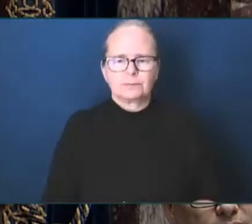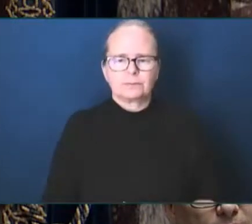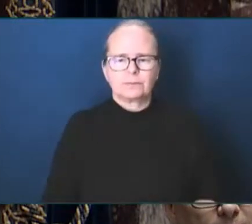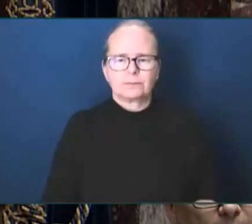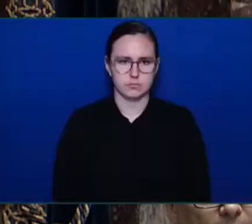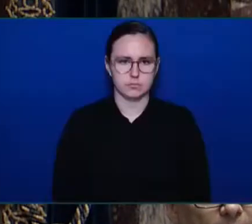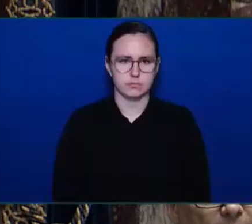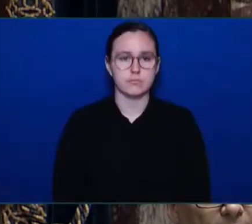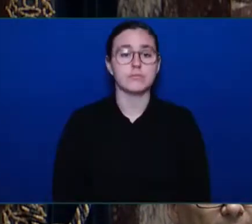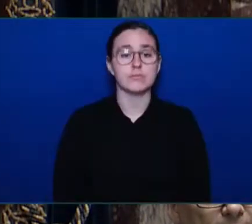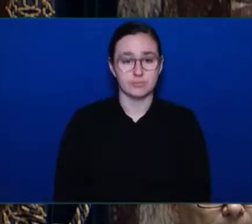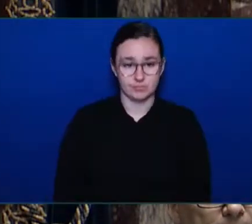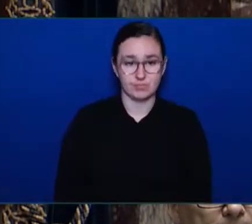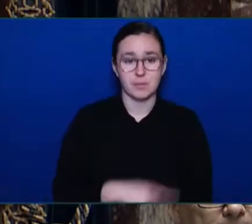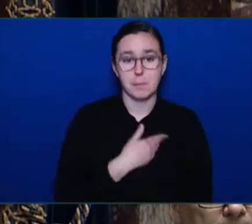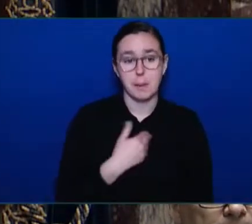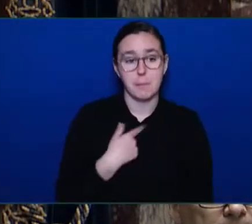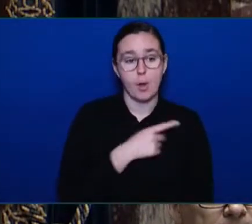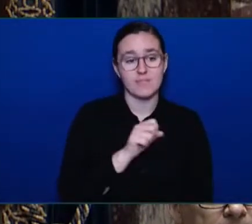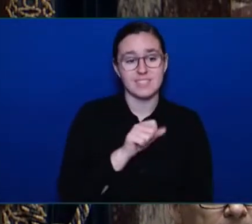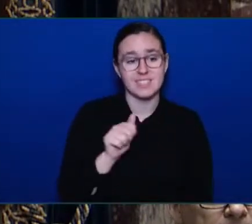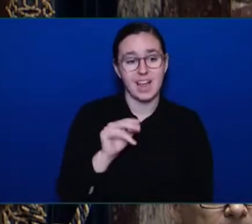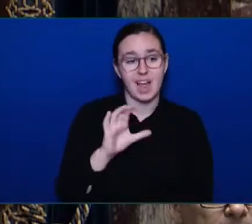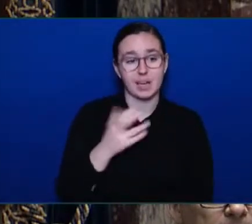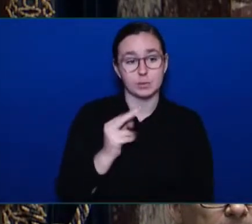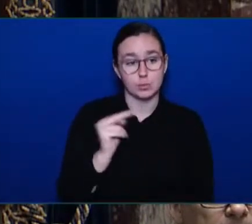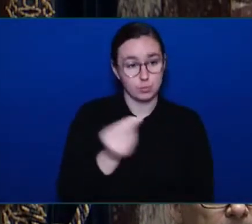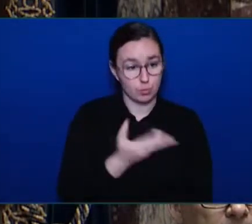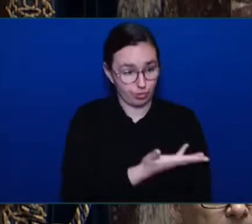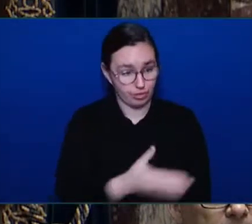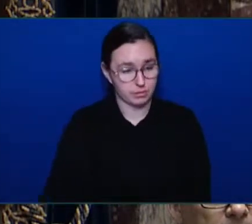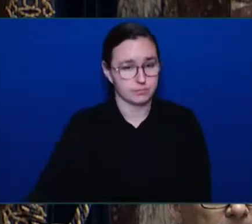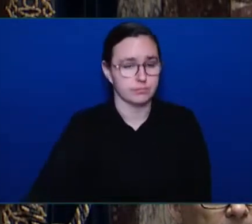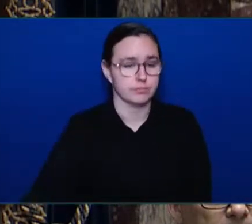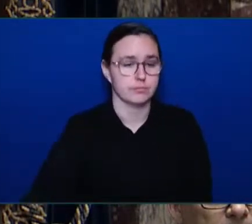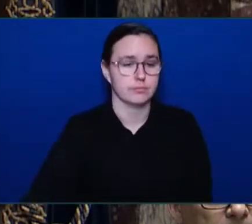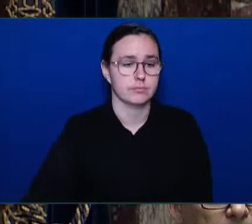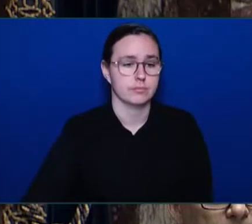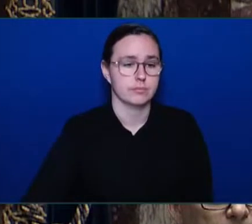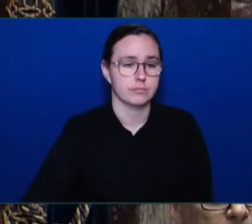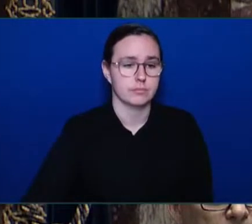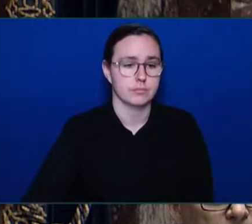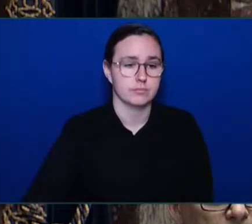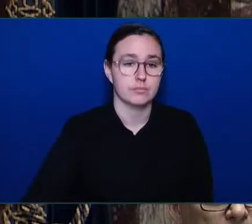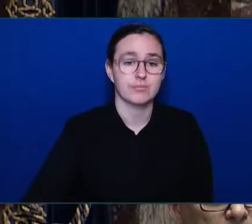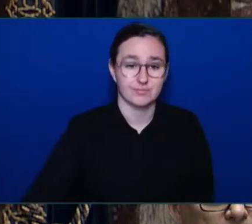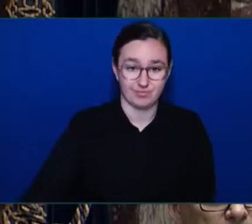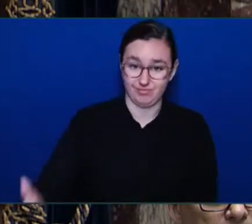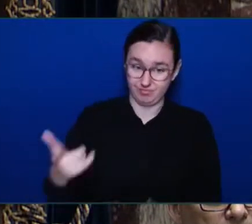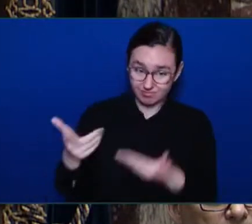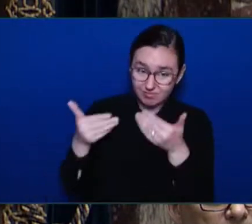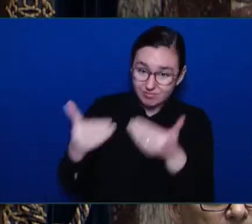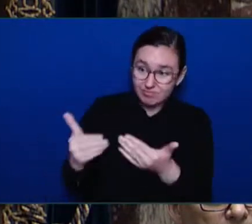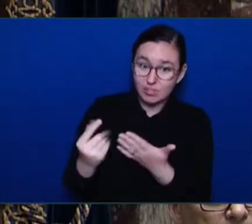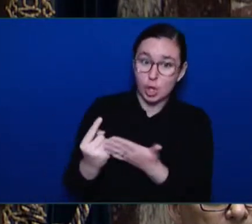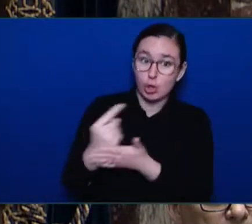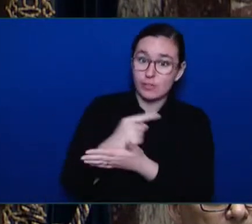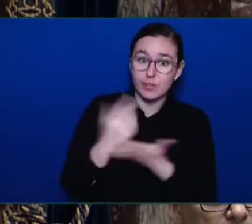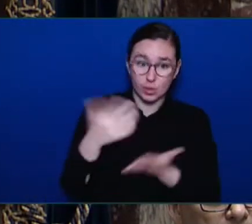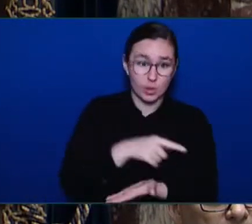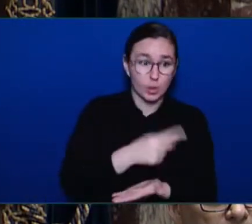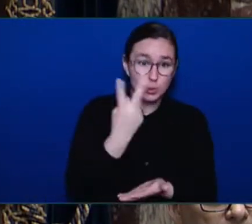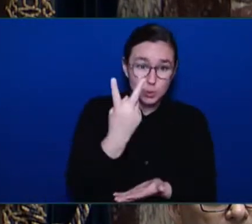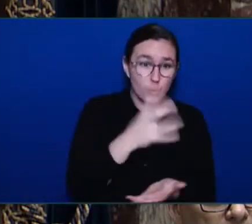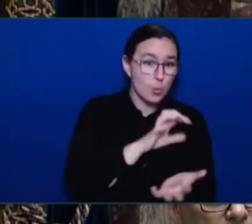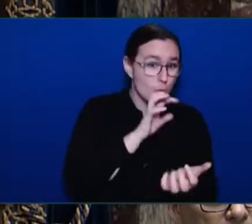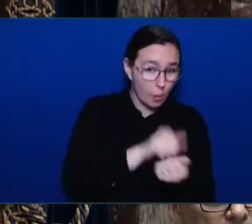other ministers are reviewing the recommendations that have come now from 2 committees made up of colleagues of this Legislative